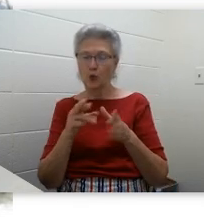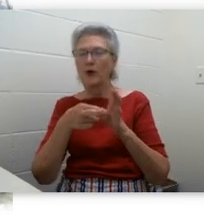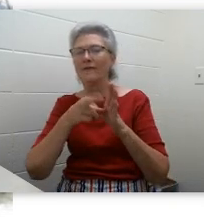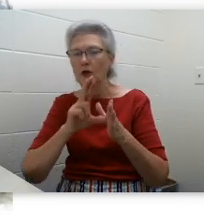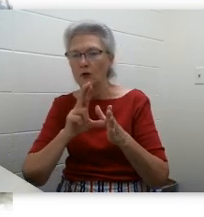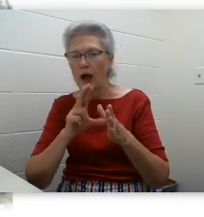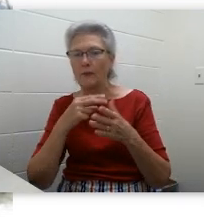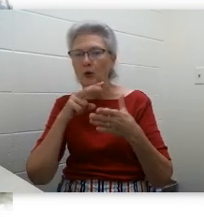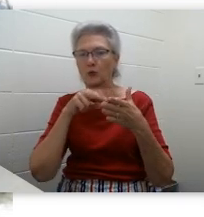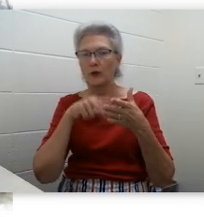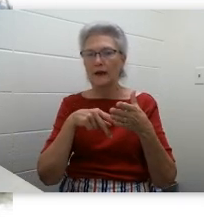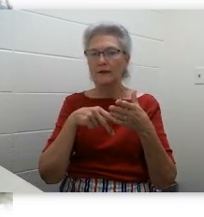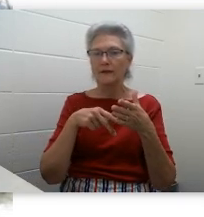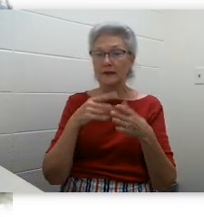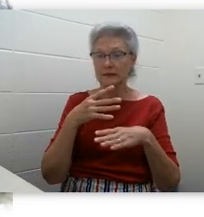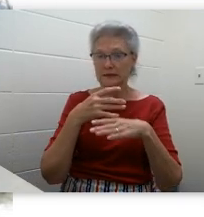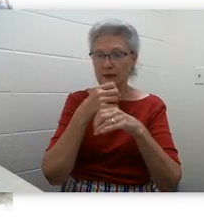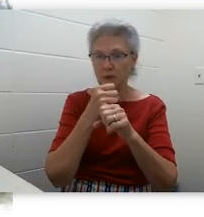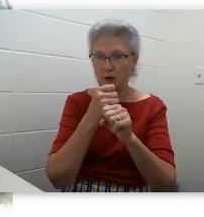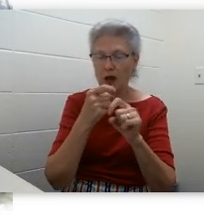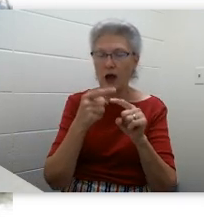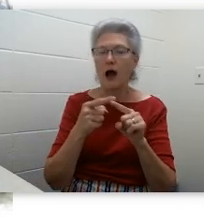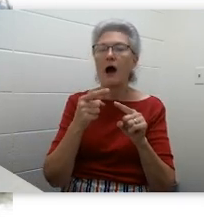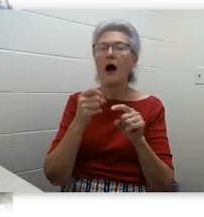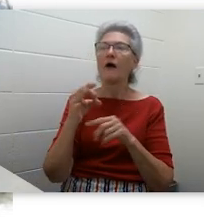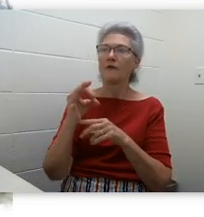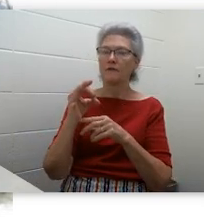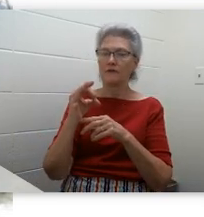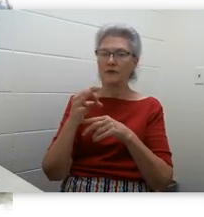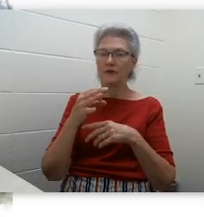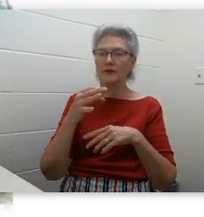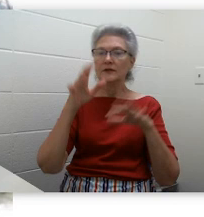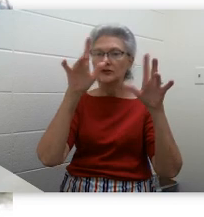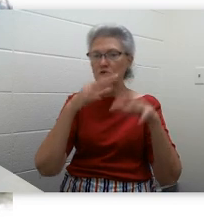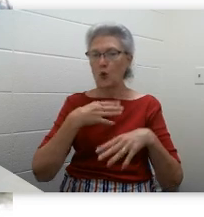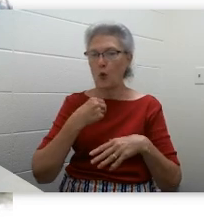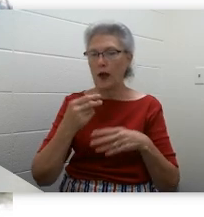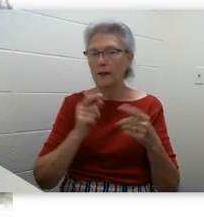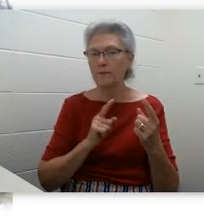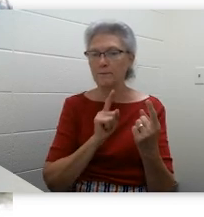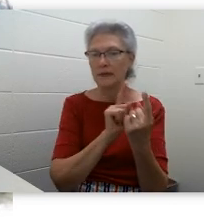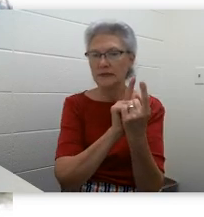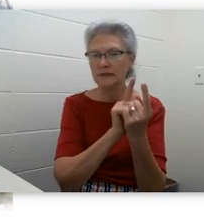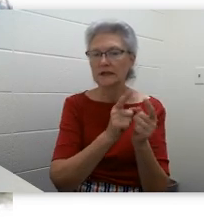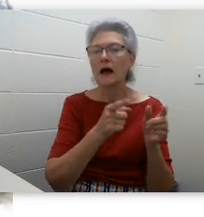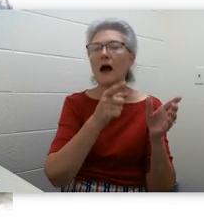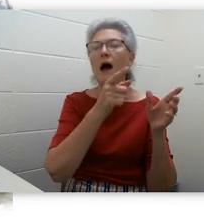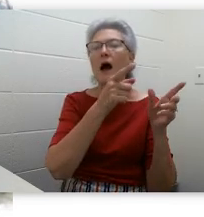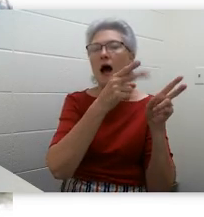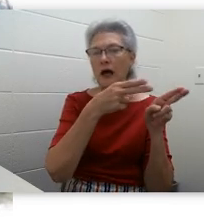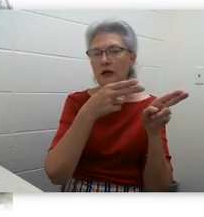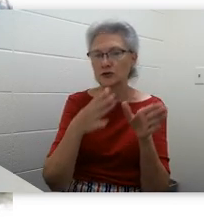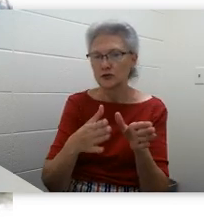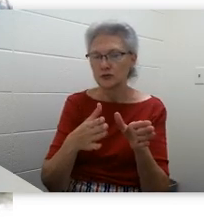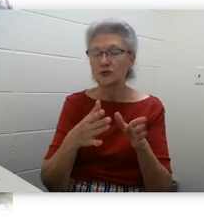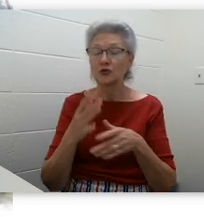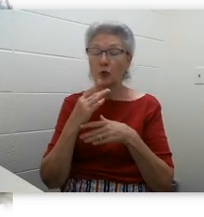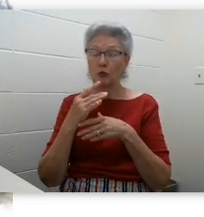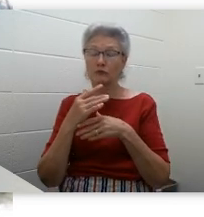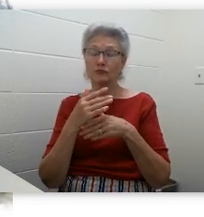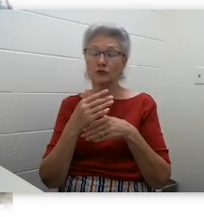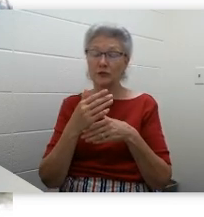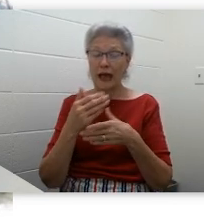am going to read the summary of Snow White Meets the Huntsman just to refresh our memory so that I can then take